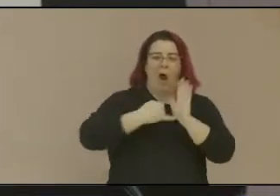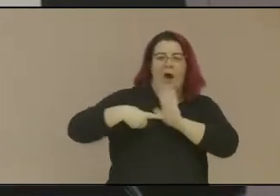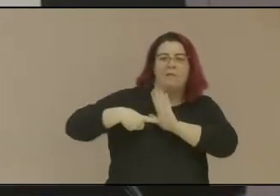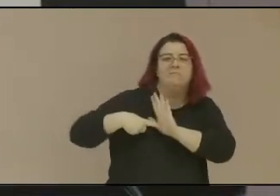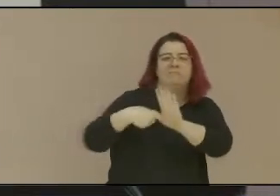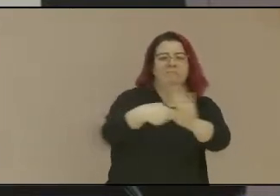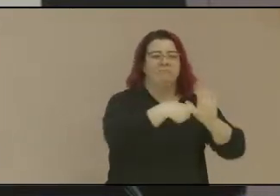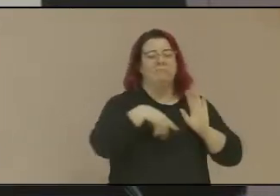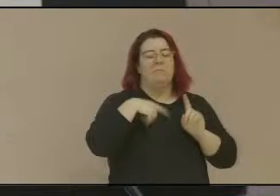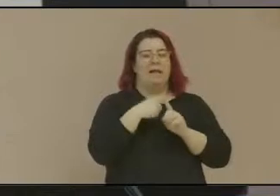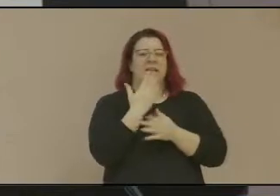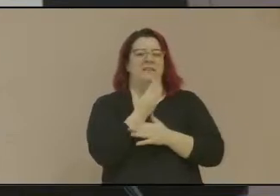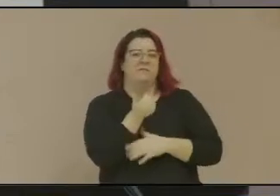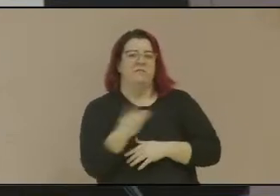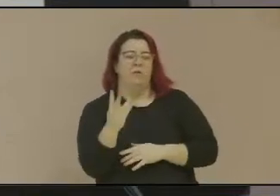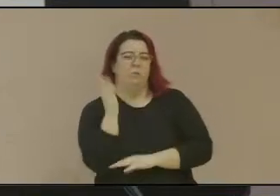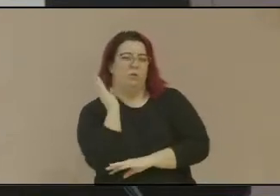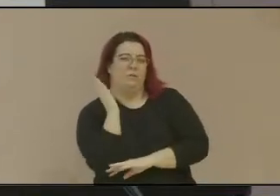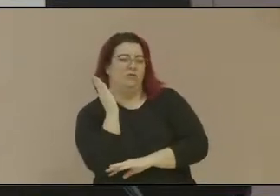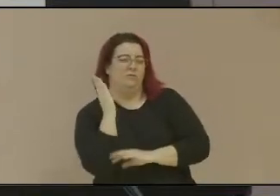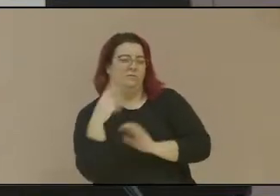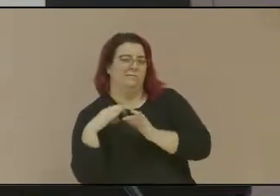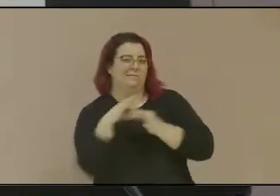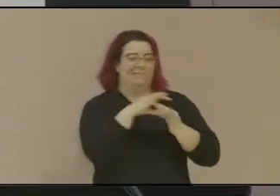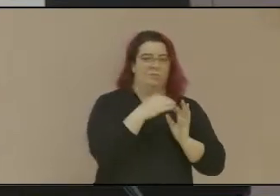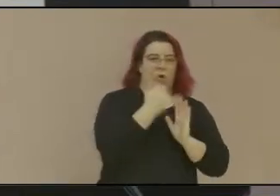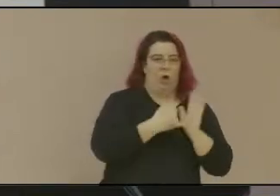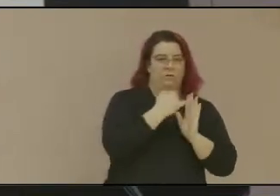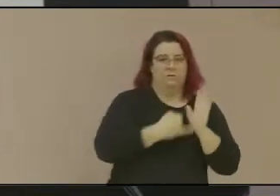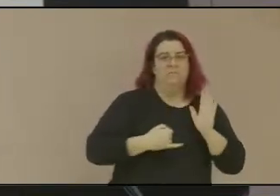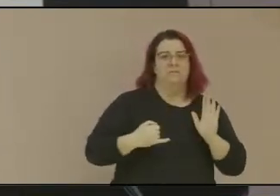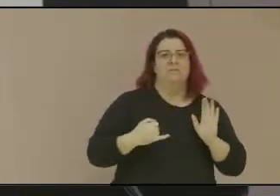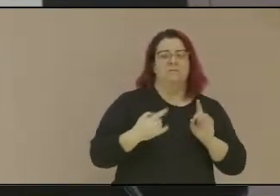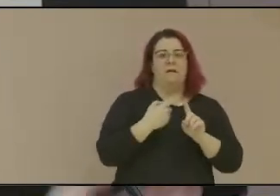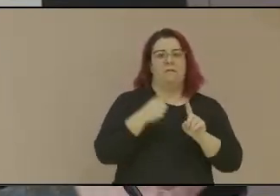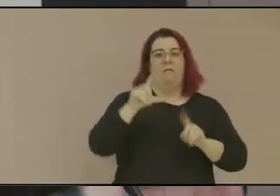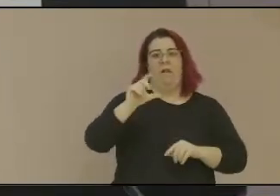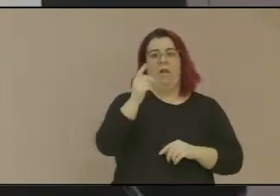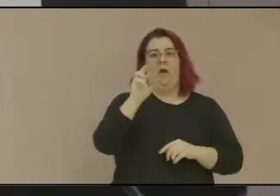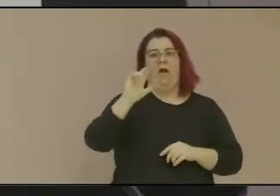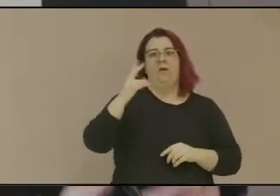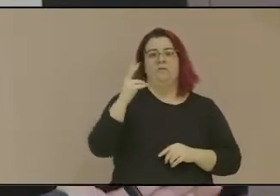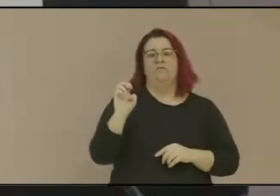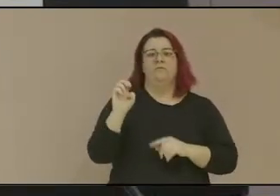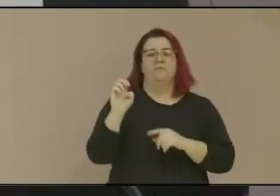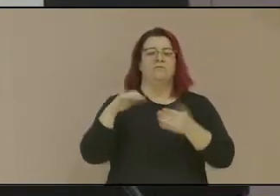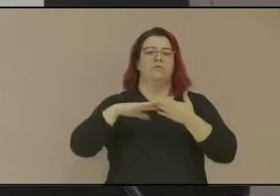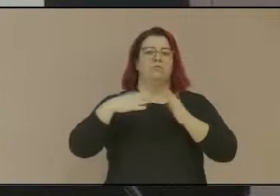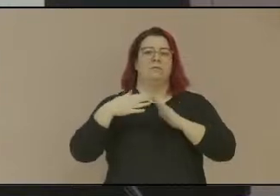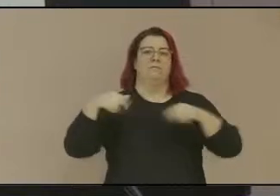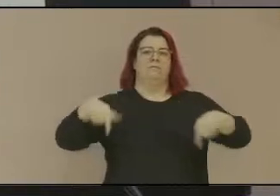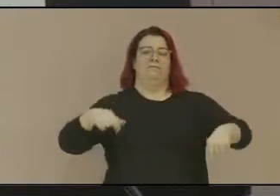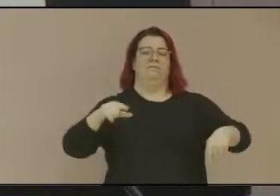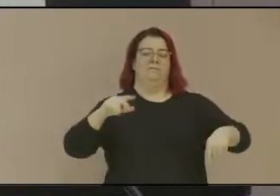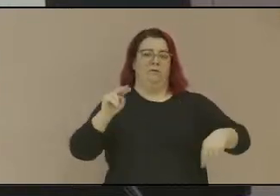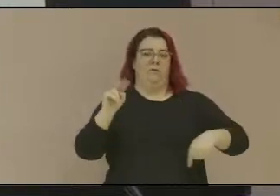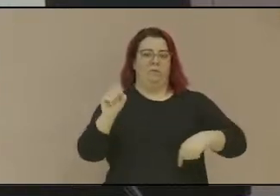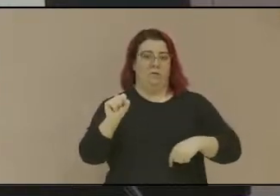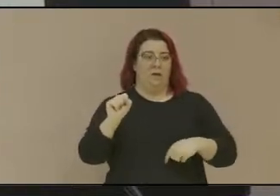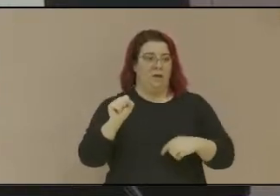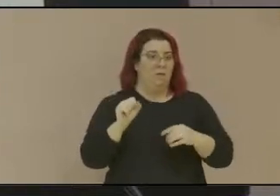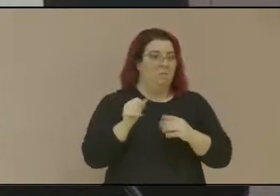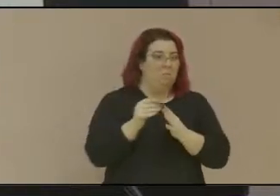presentations by artists from large community Nova Scotia. So I hope you return for that, April